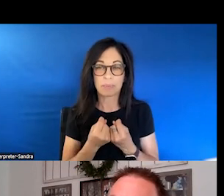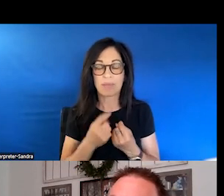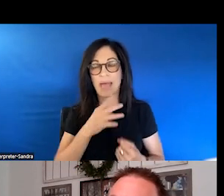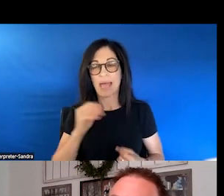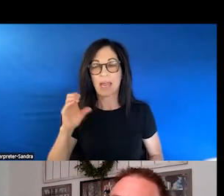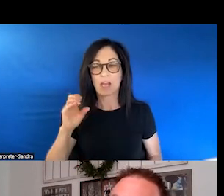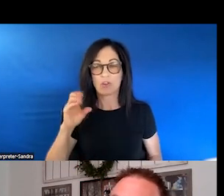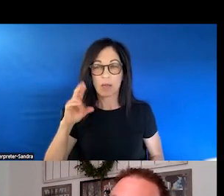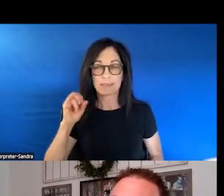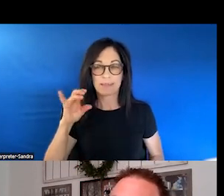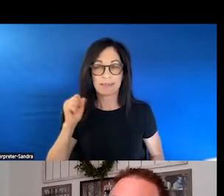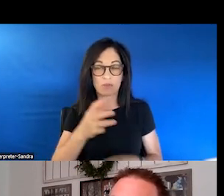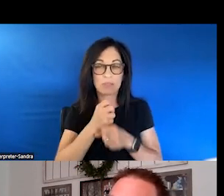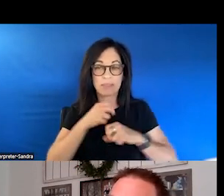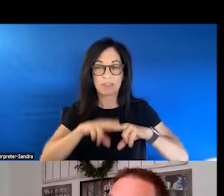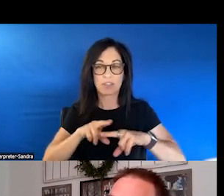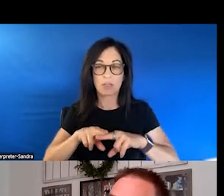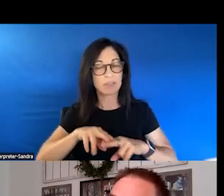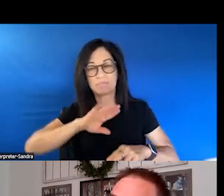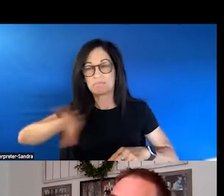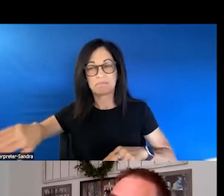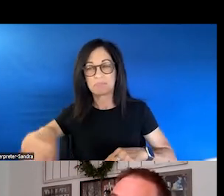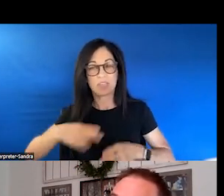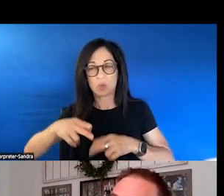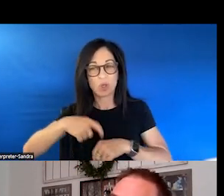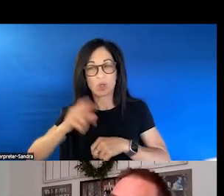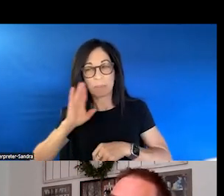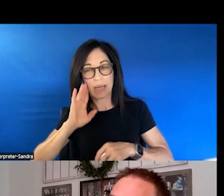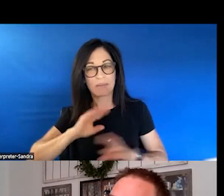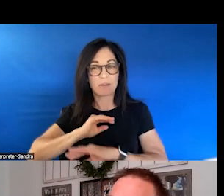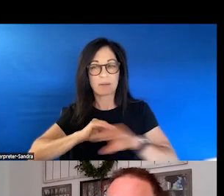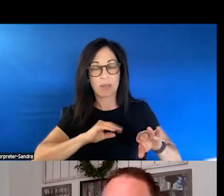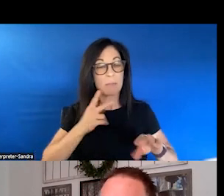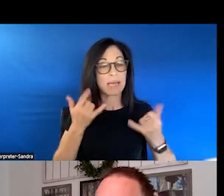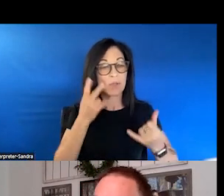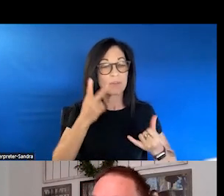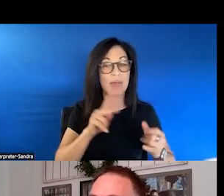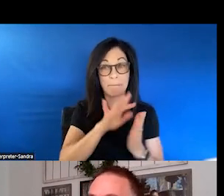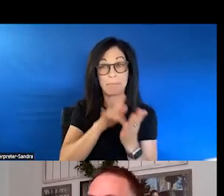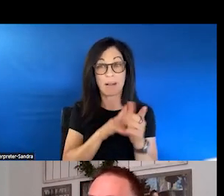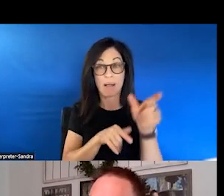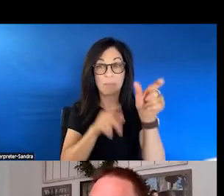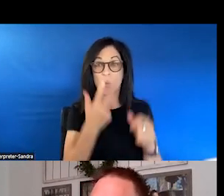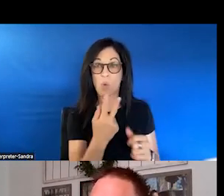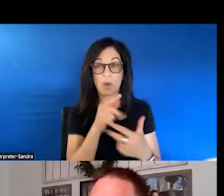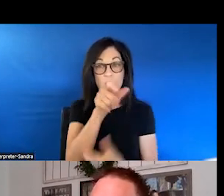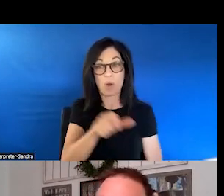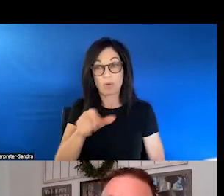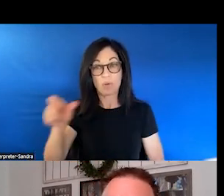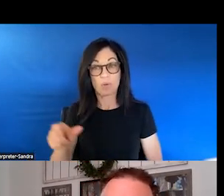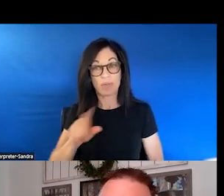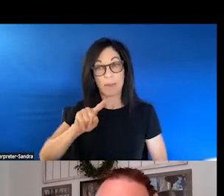center chairs. We're not going to do the short-term beds. You can see this middle column has been created on the right, which says 443